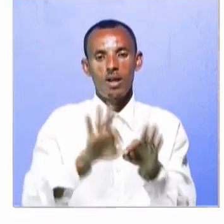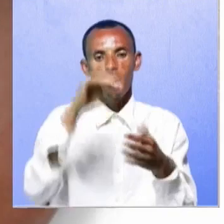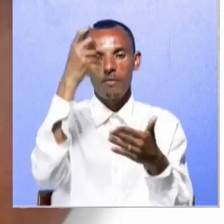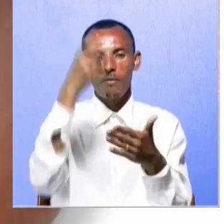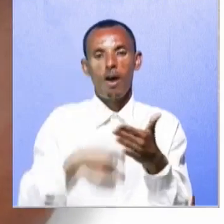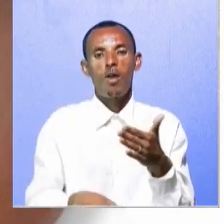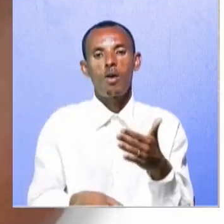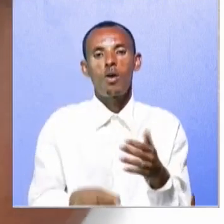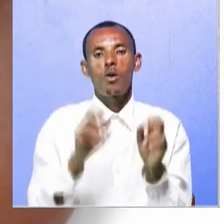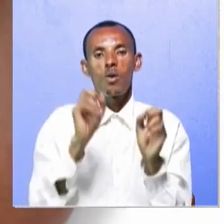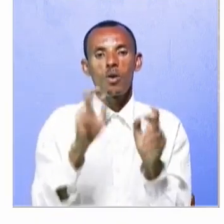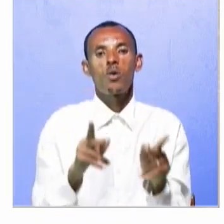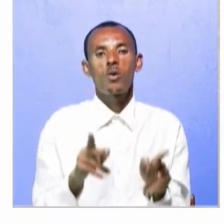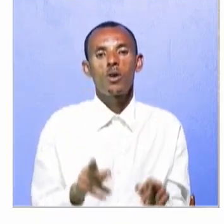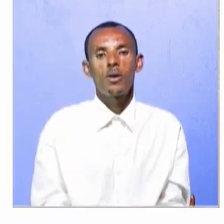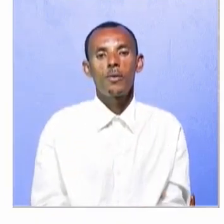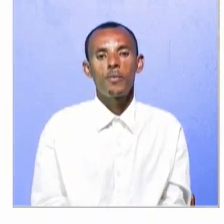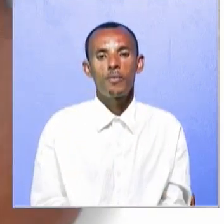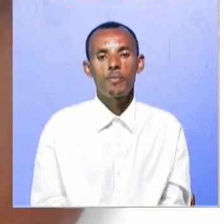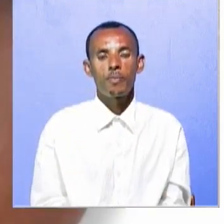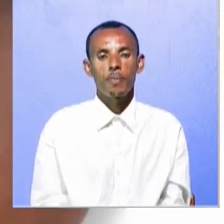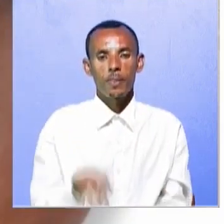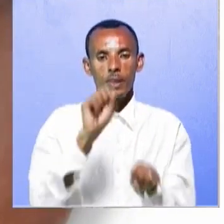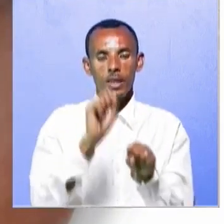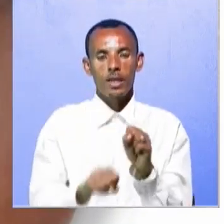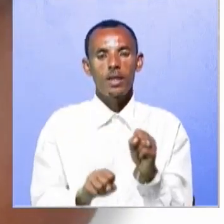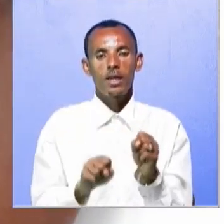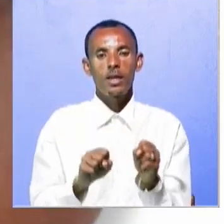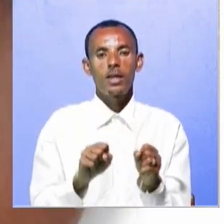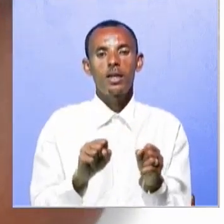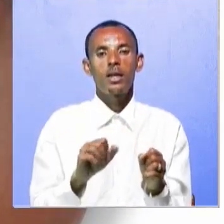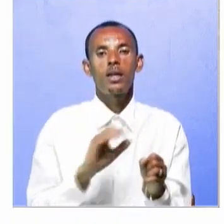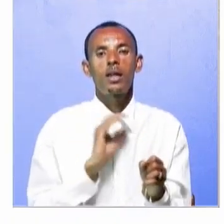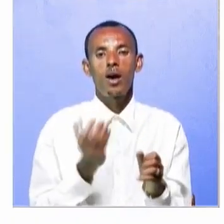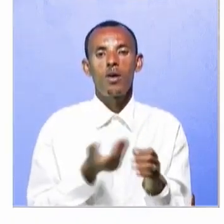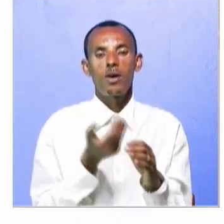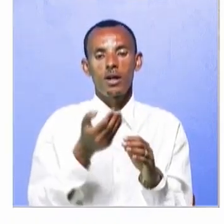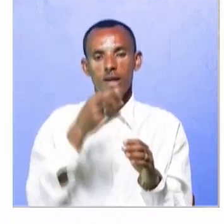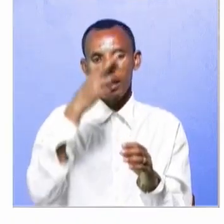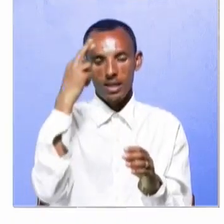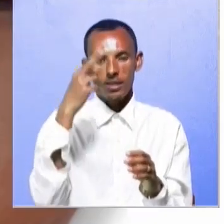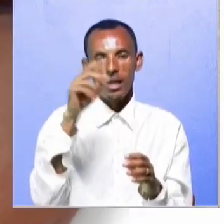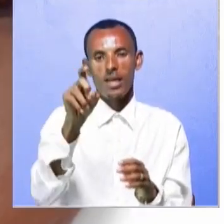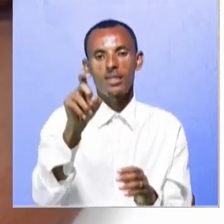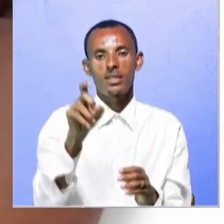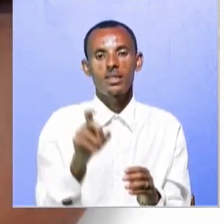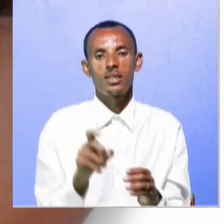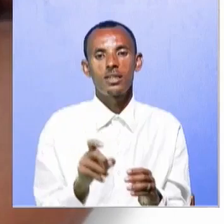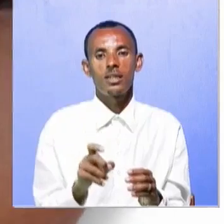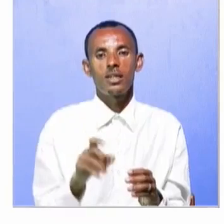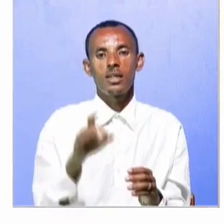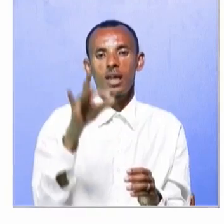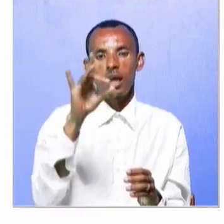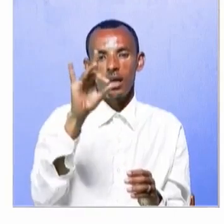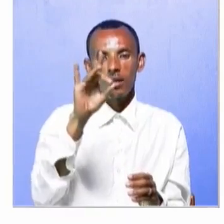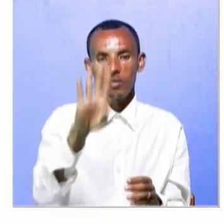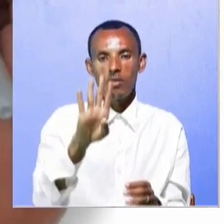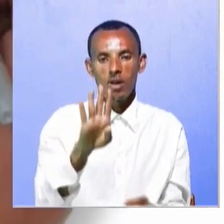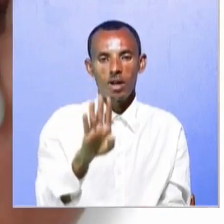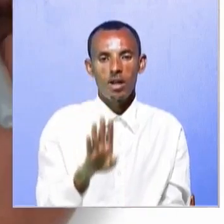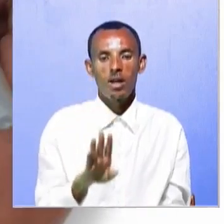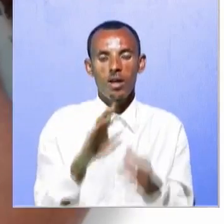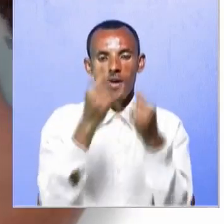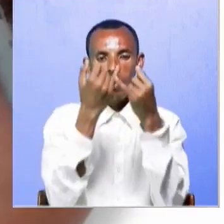values. Okay, so in our case, x is 84